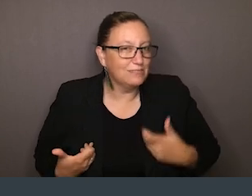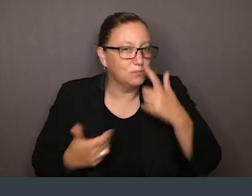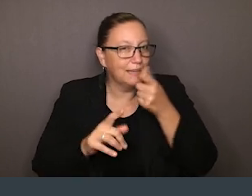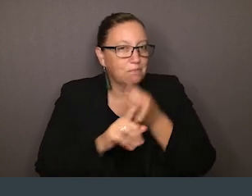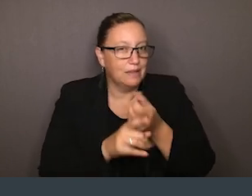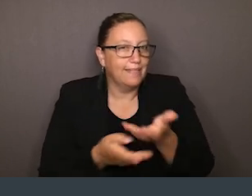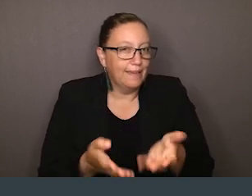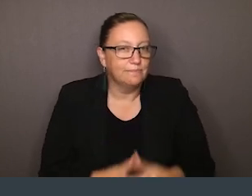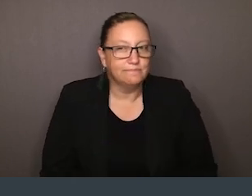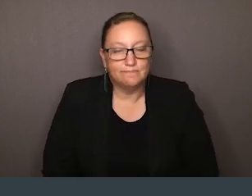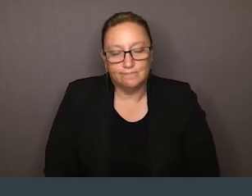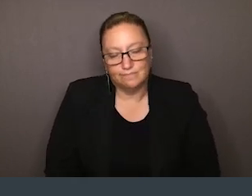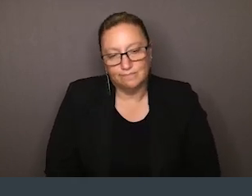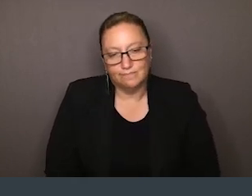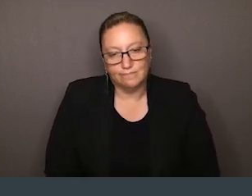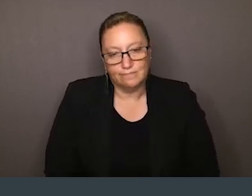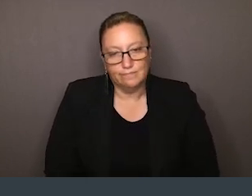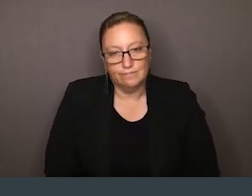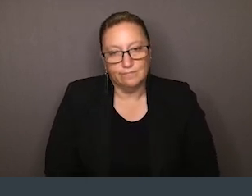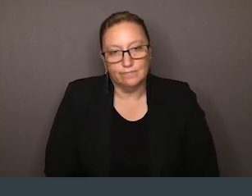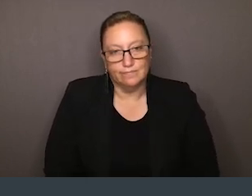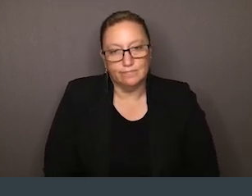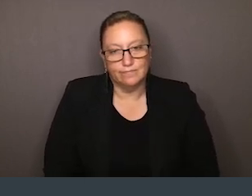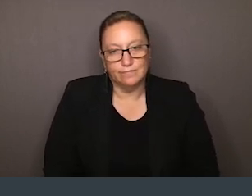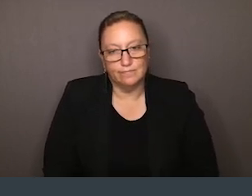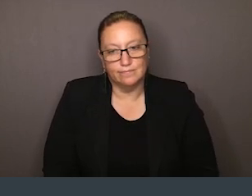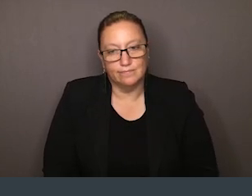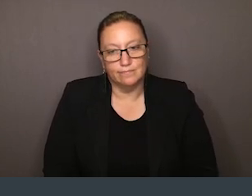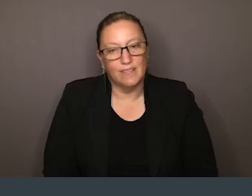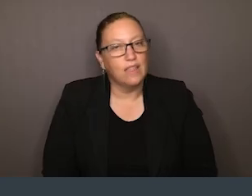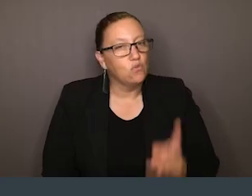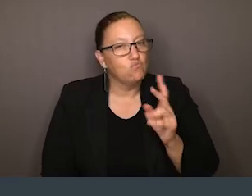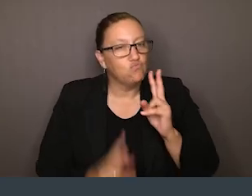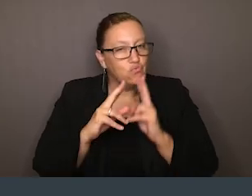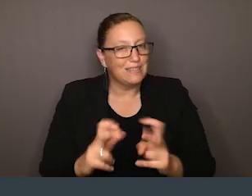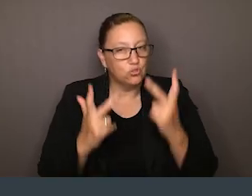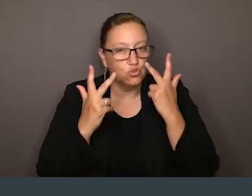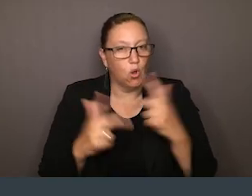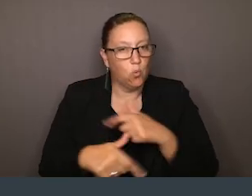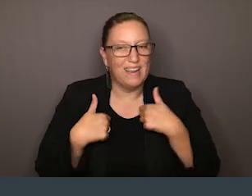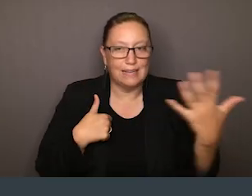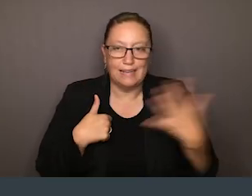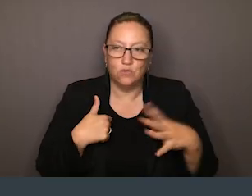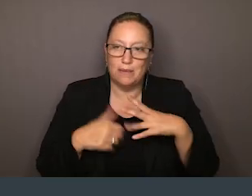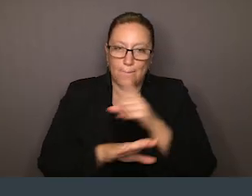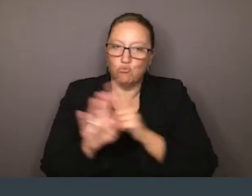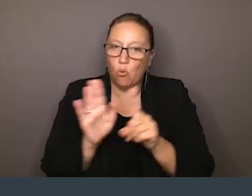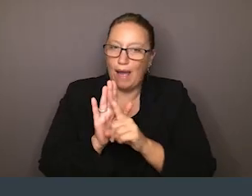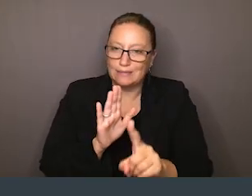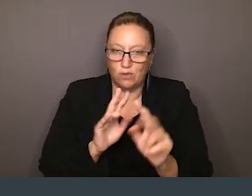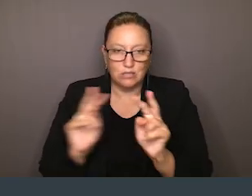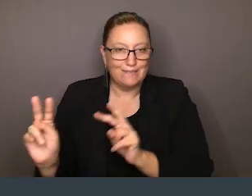possible factor here? I think the research also reinforces the importance of proactive mental